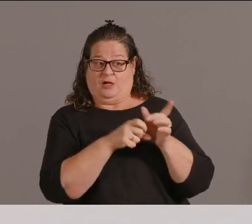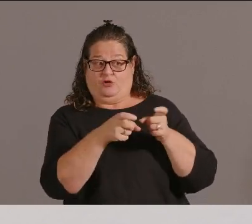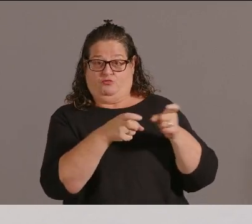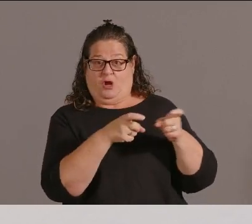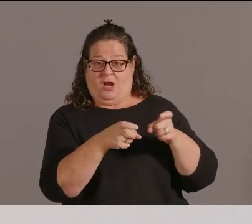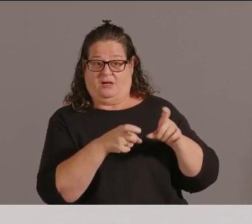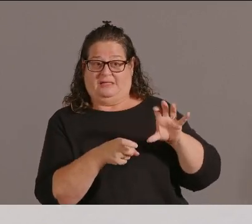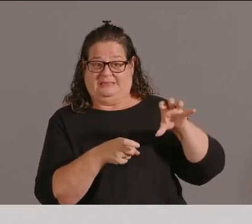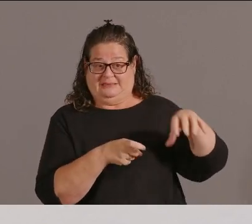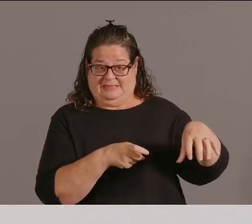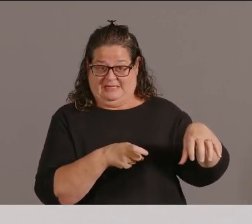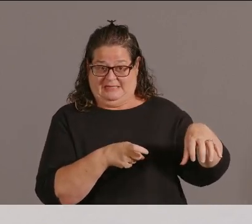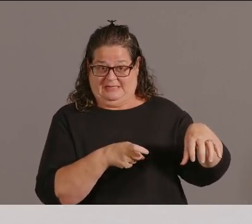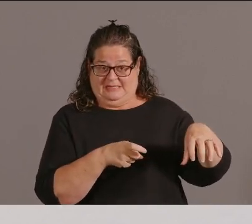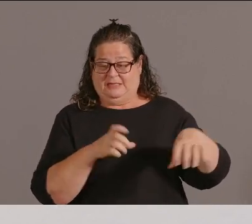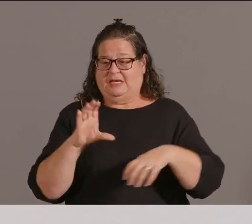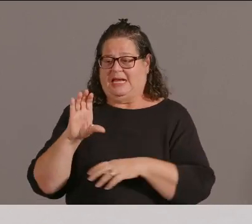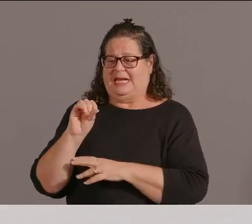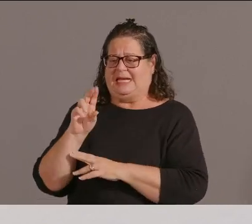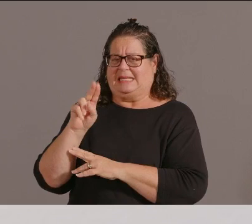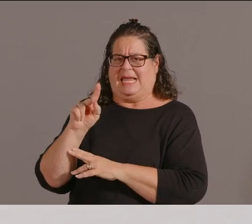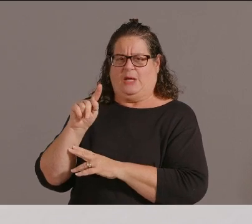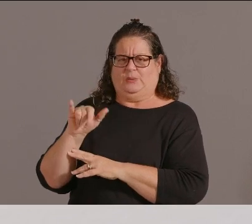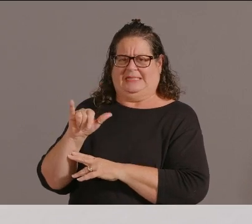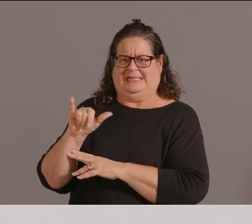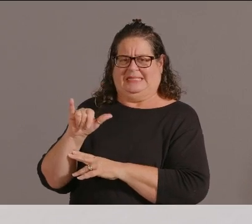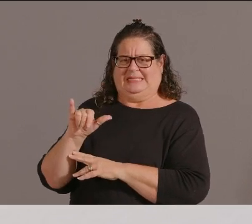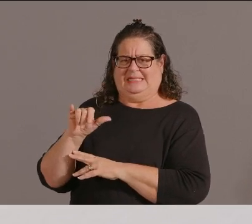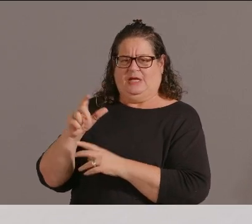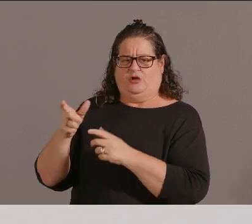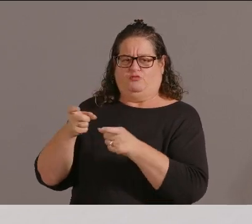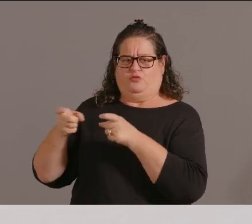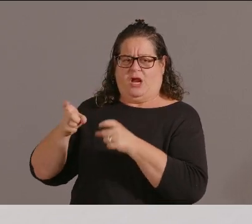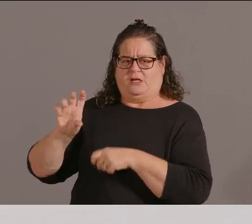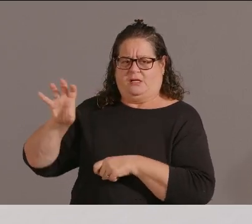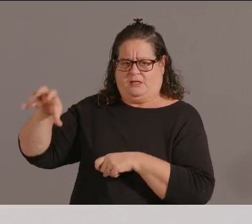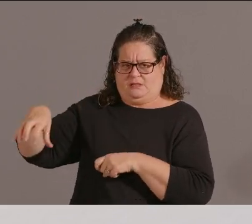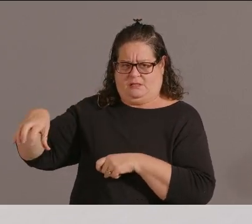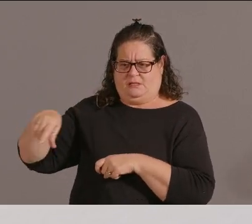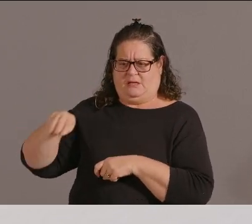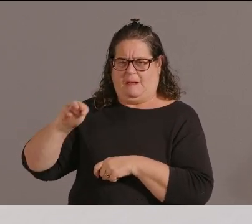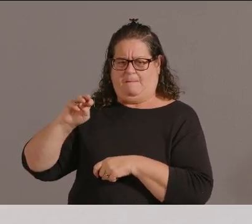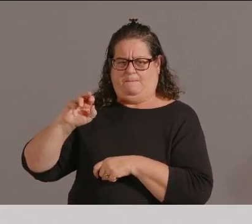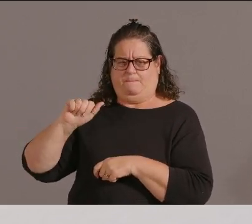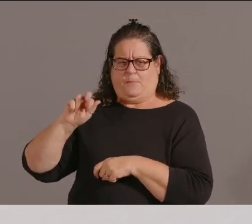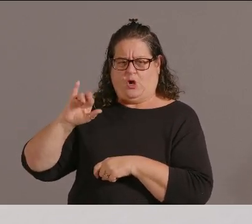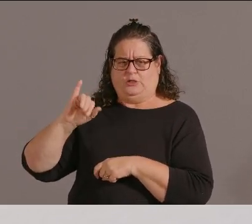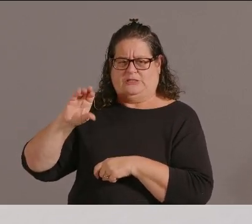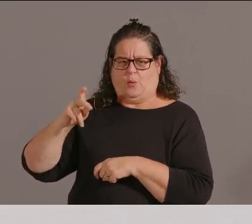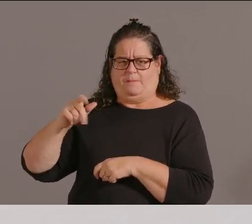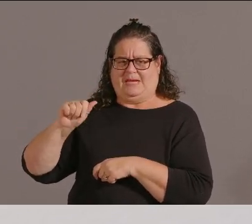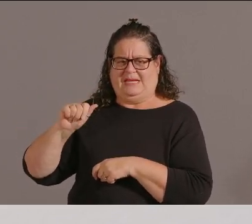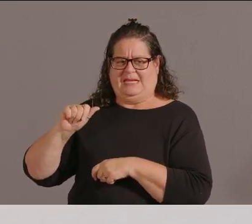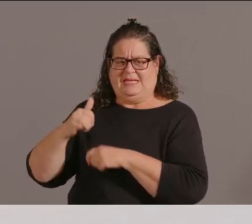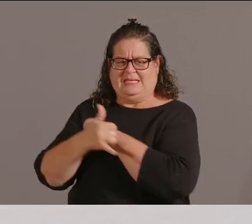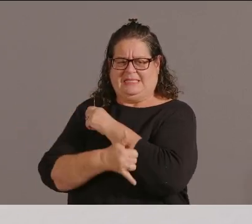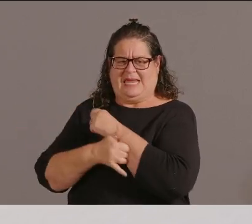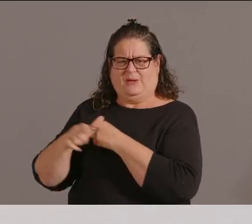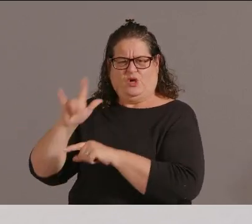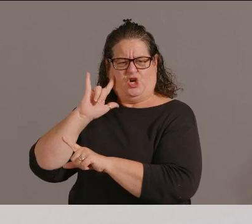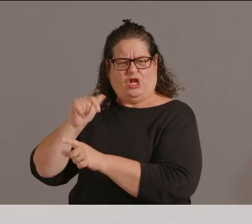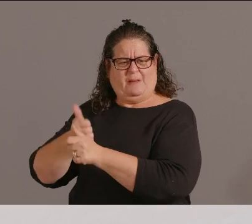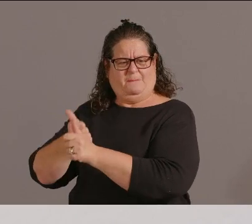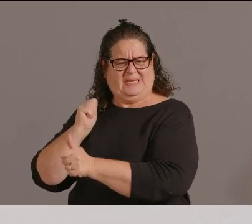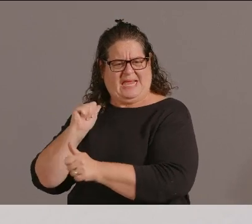course, here in Maricopa County, it feels like they're a little bit behind from what the state was doing earlier. So what